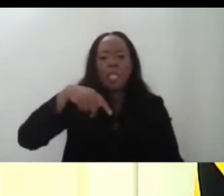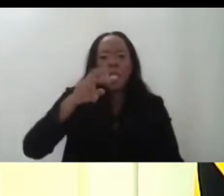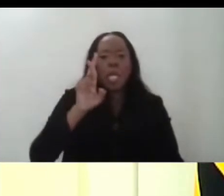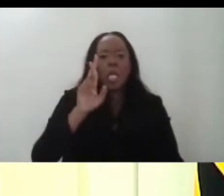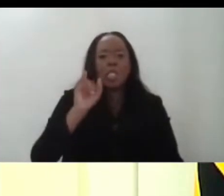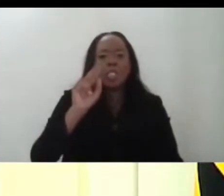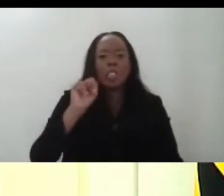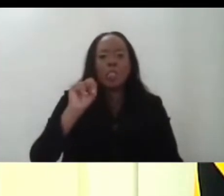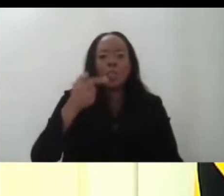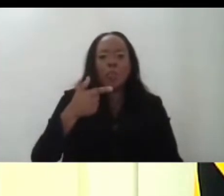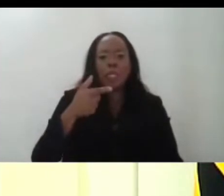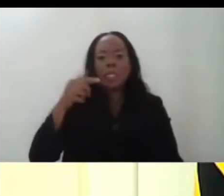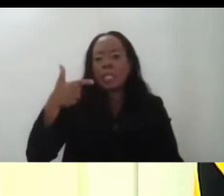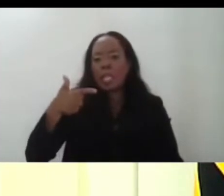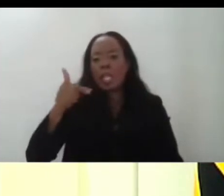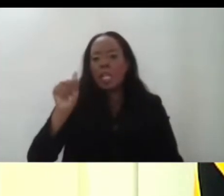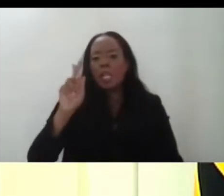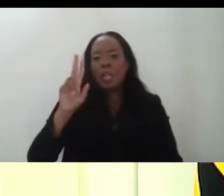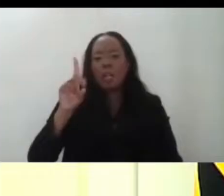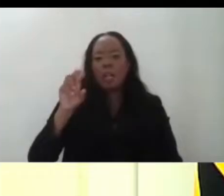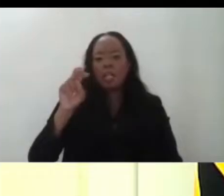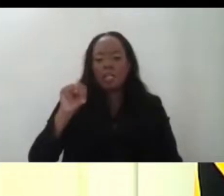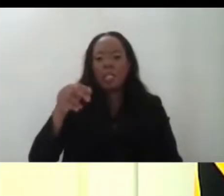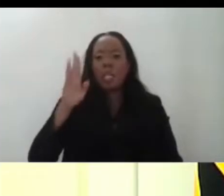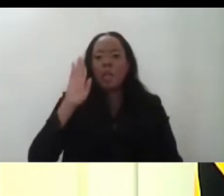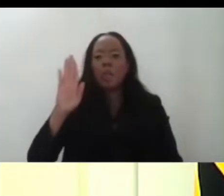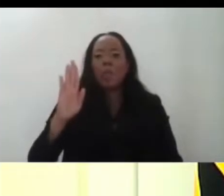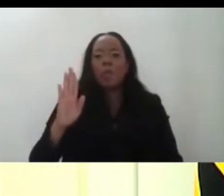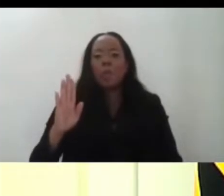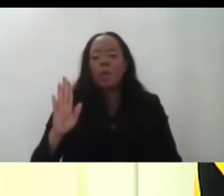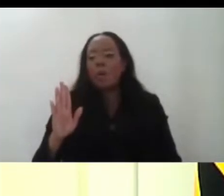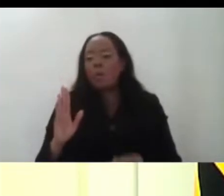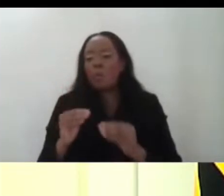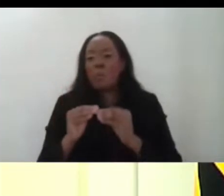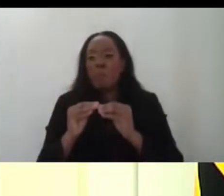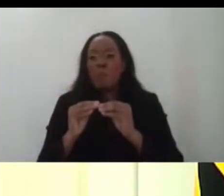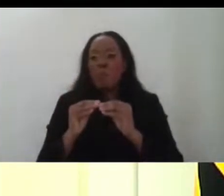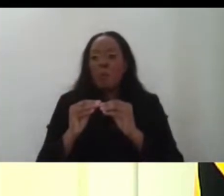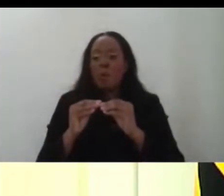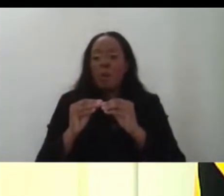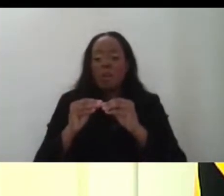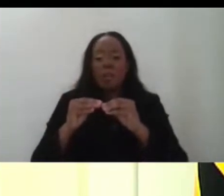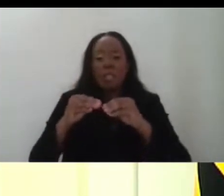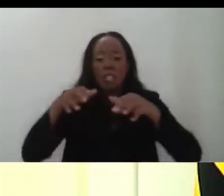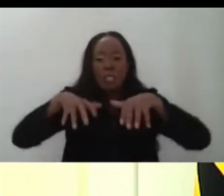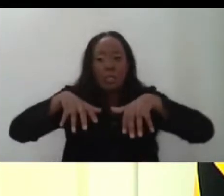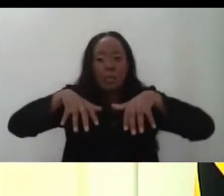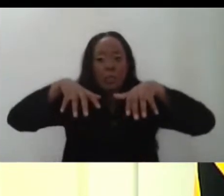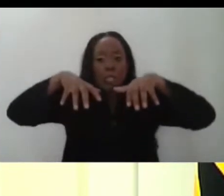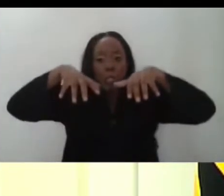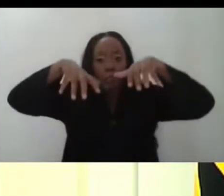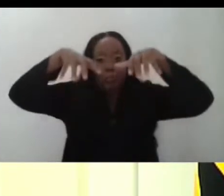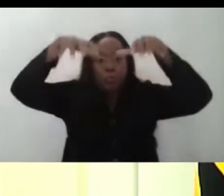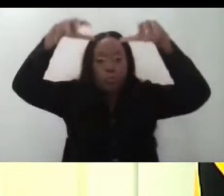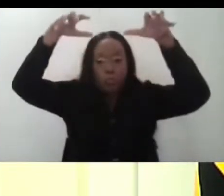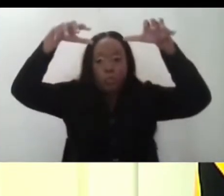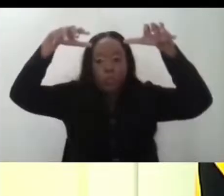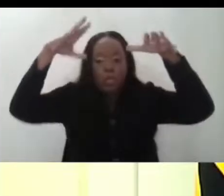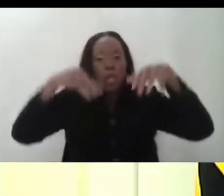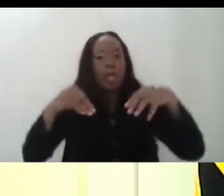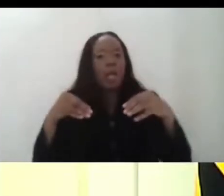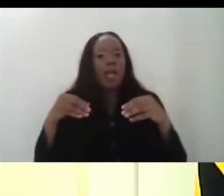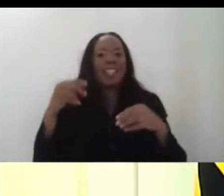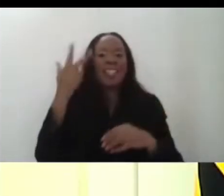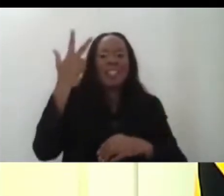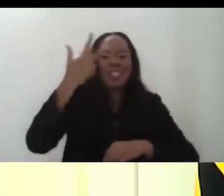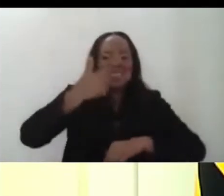be higher and maybe 3 times as strong as the one that was destroyed. That is